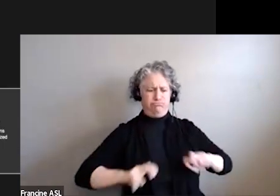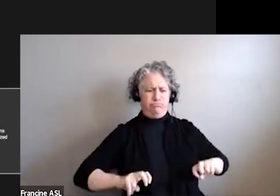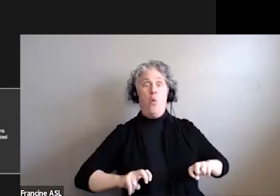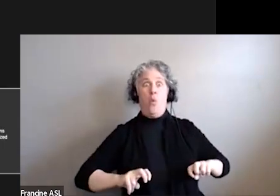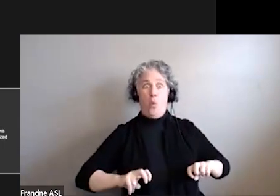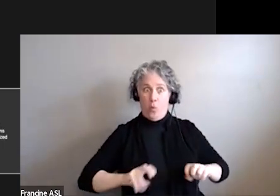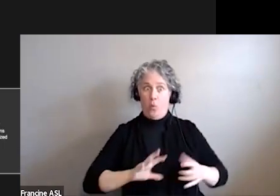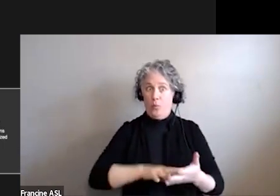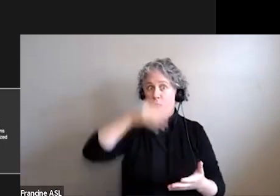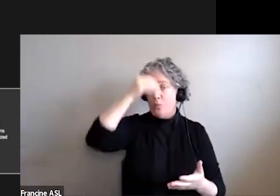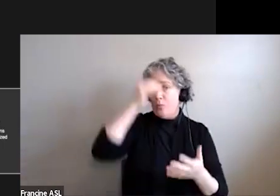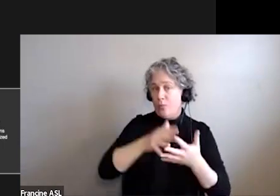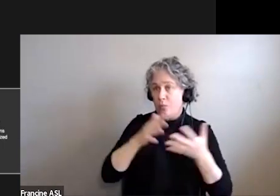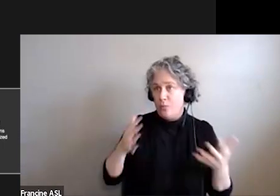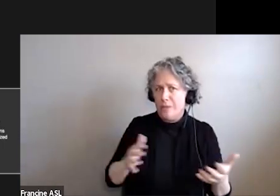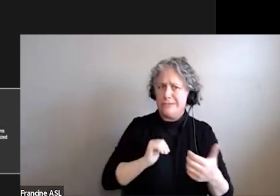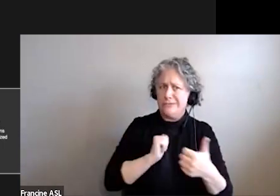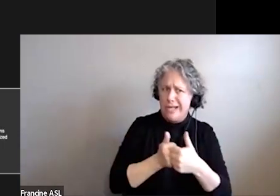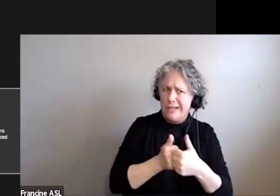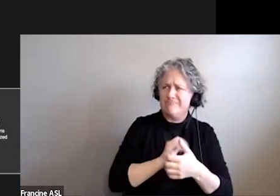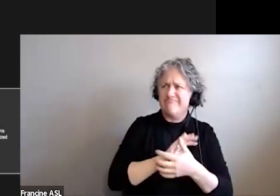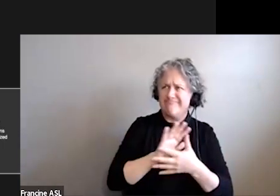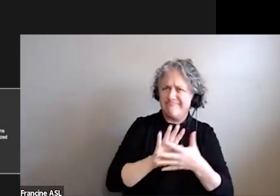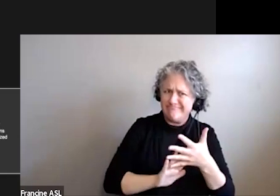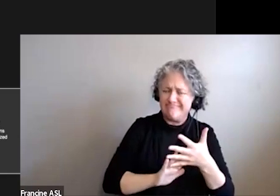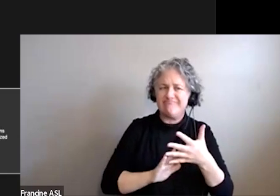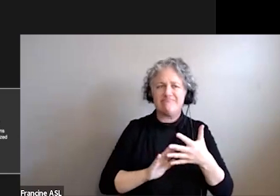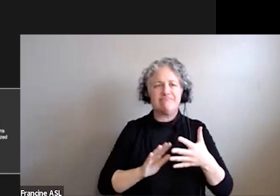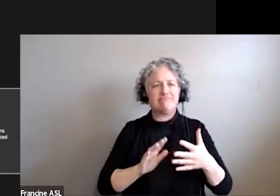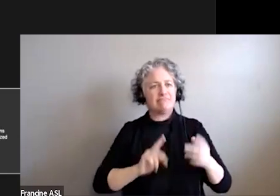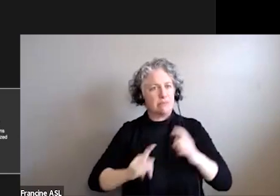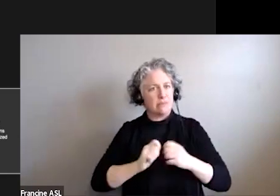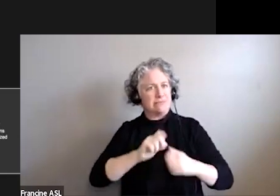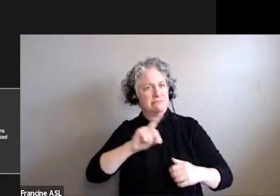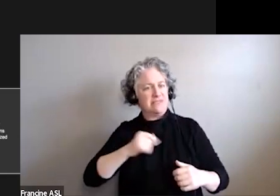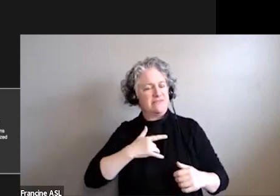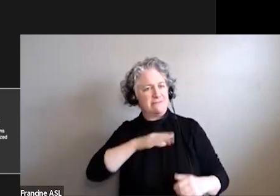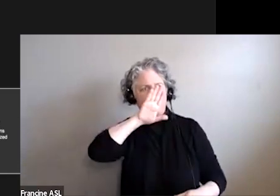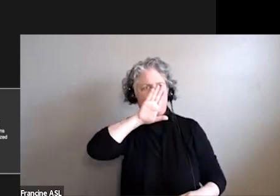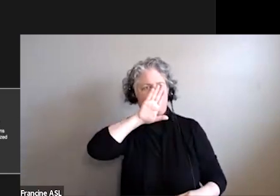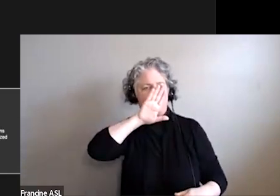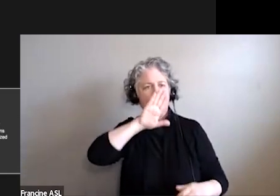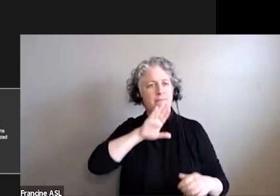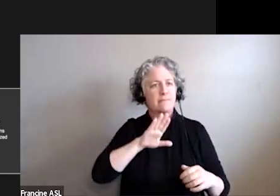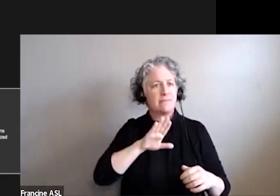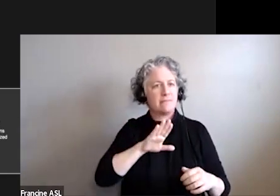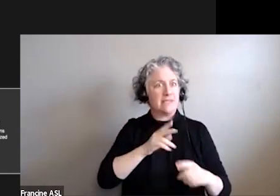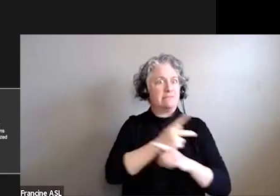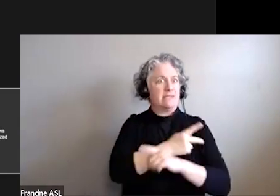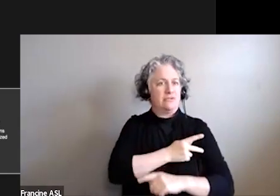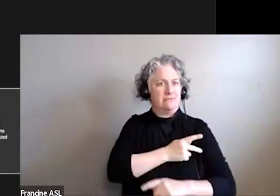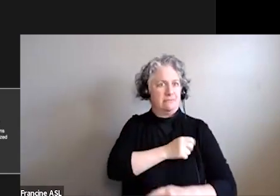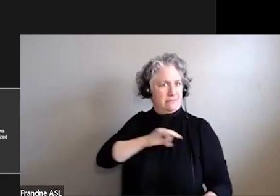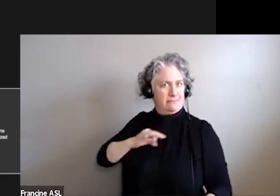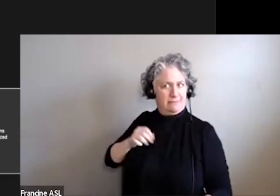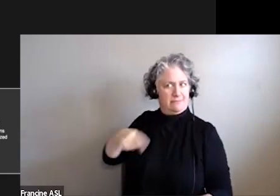about where there are challenges faced by persons with disabilities, especially employees.